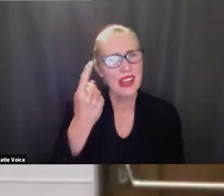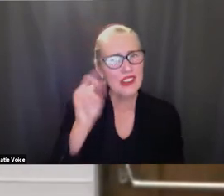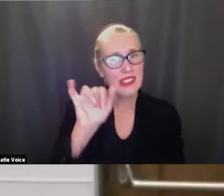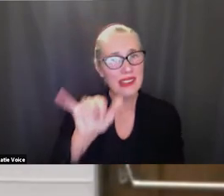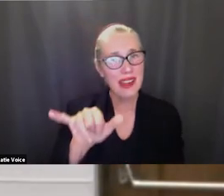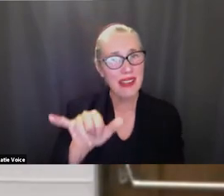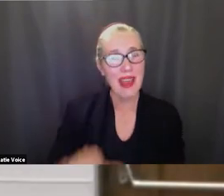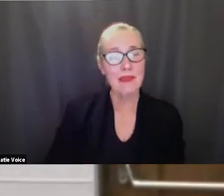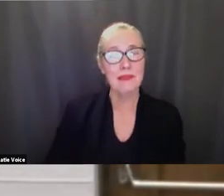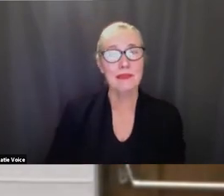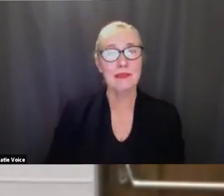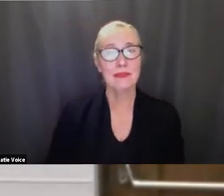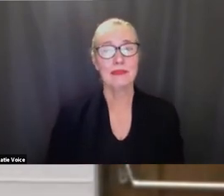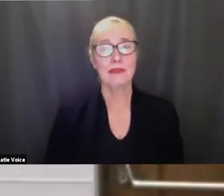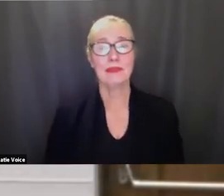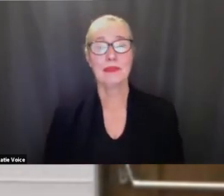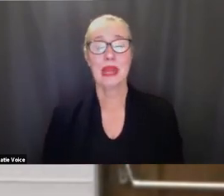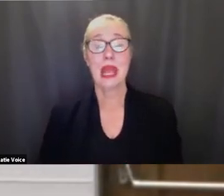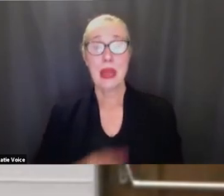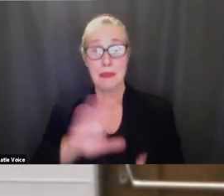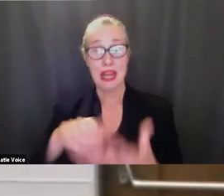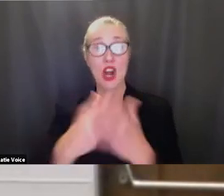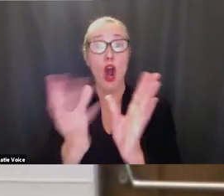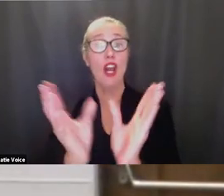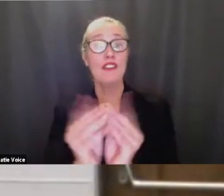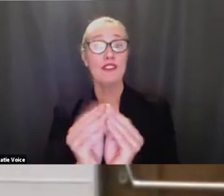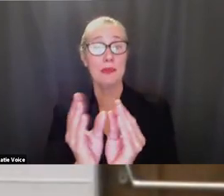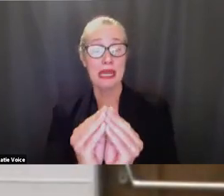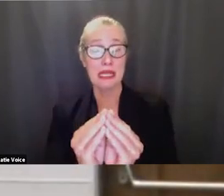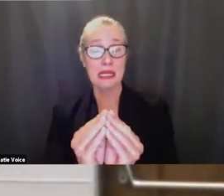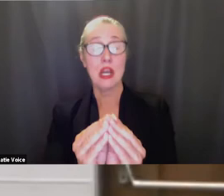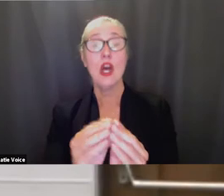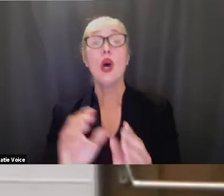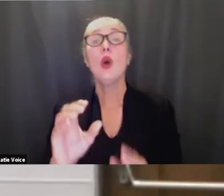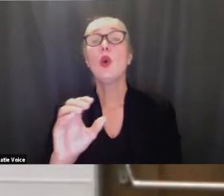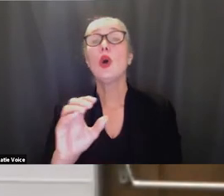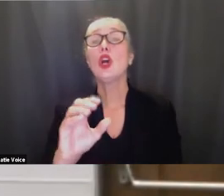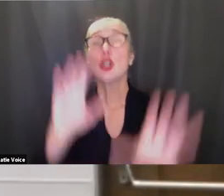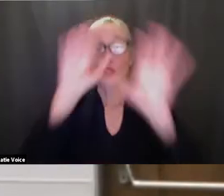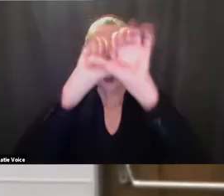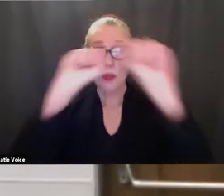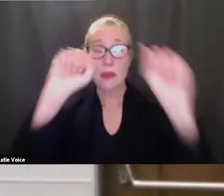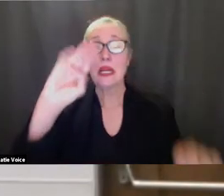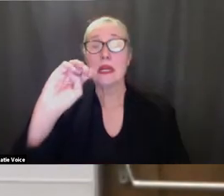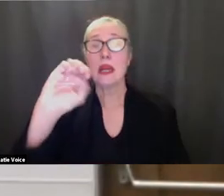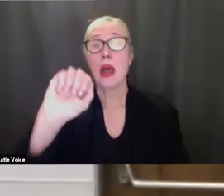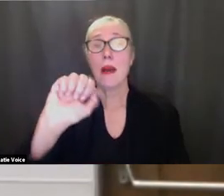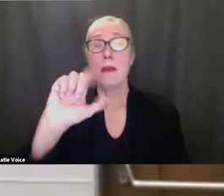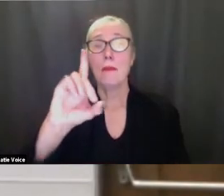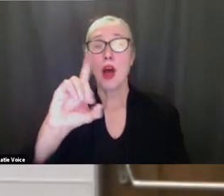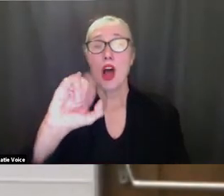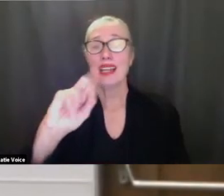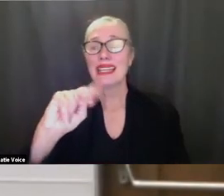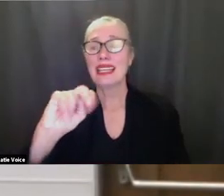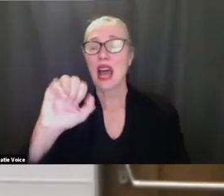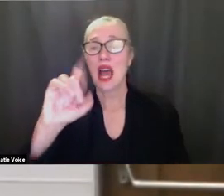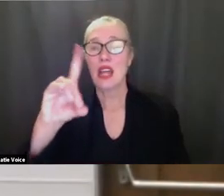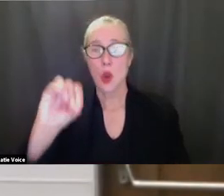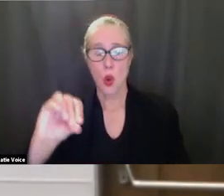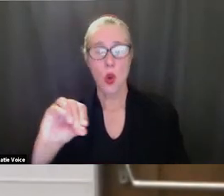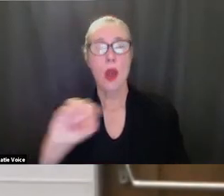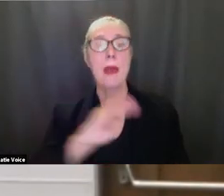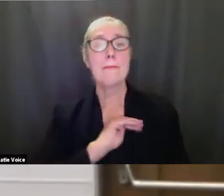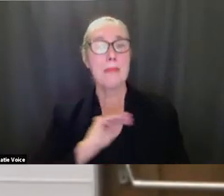um in attendance at all of these meetings where superintendent maldonado members of the superintendent's cabinet